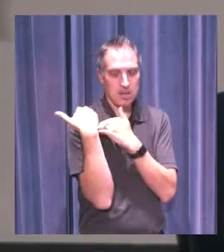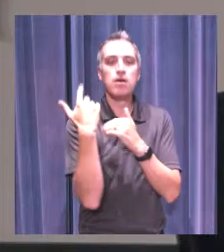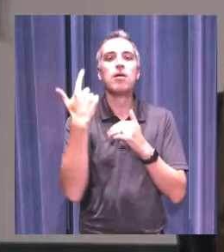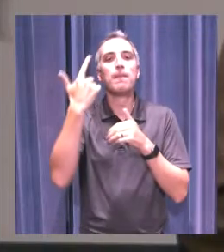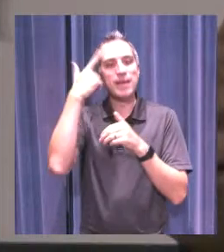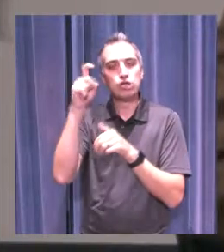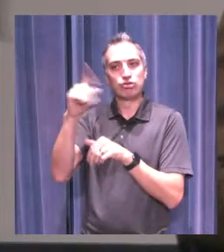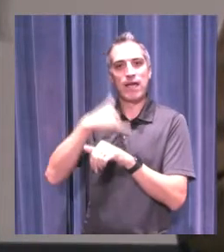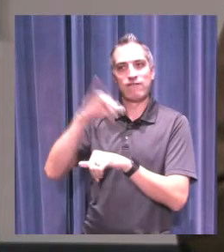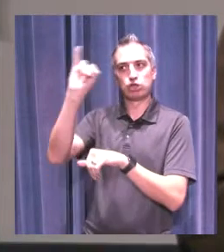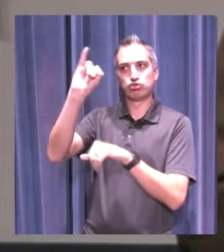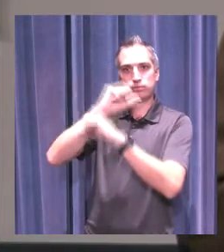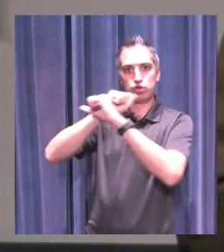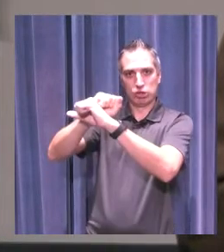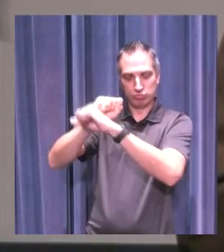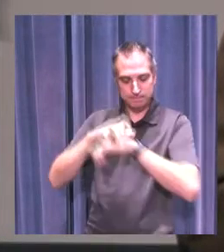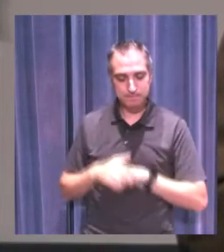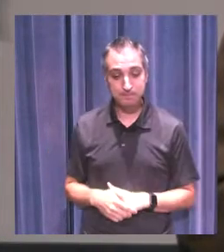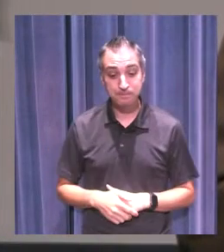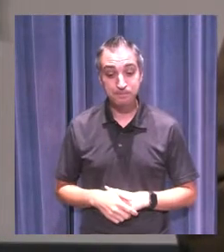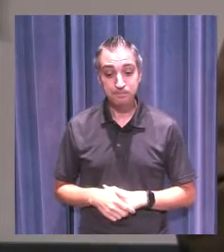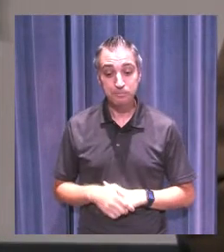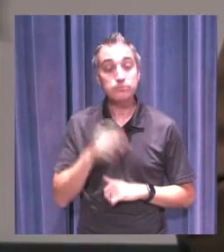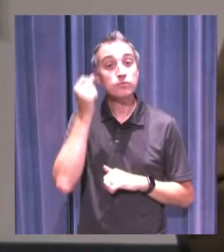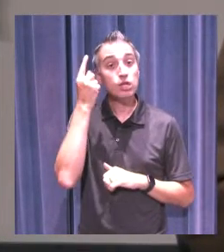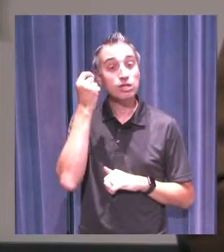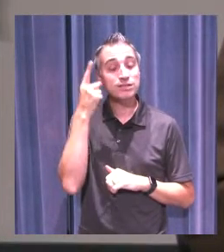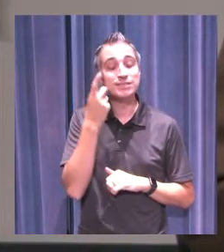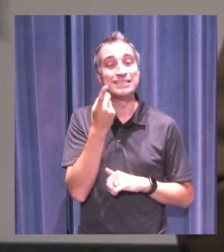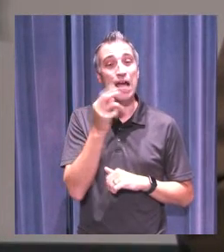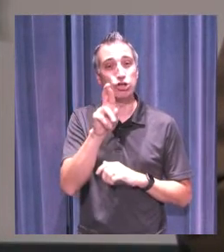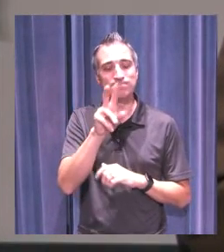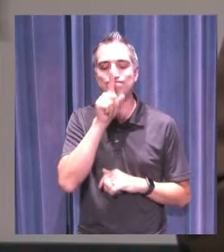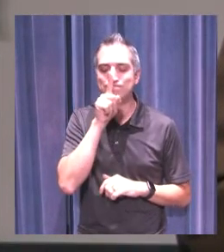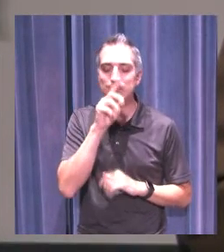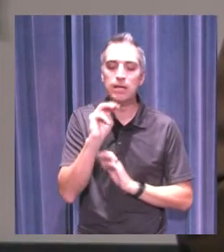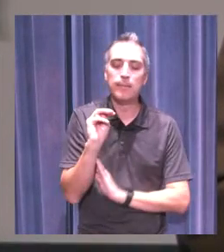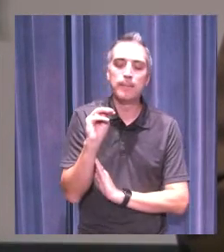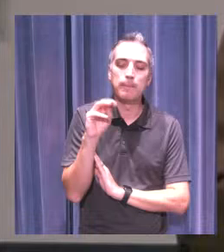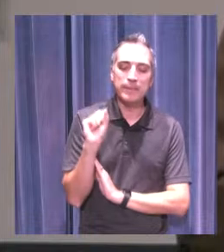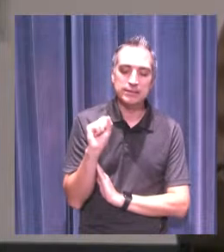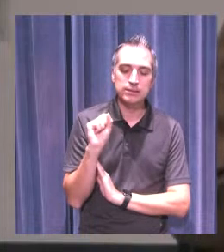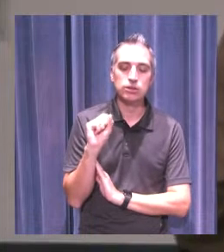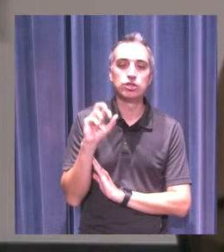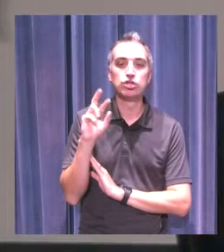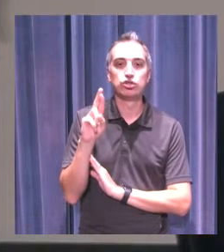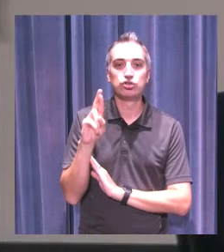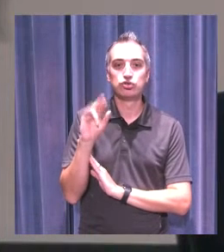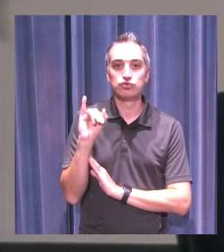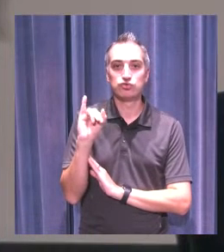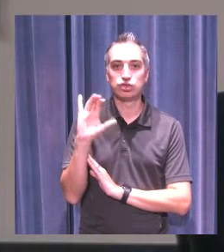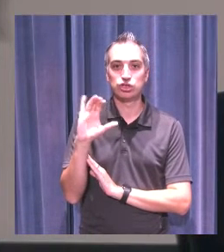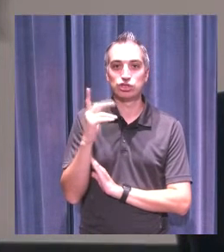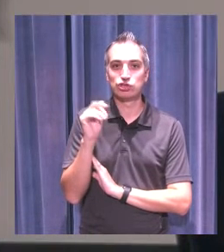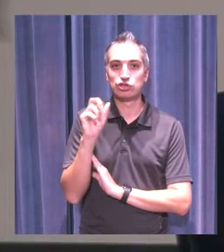college. To the extent that Ms. Richardson Snell